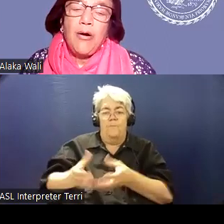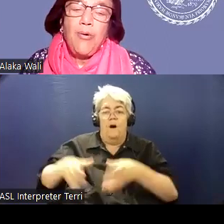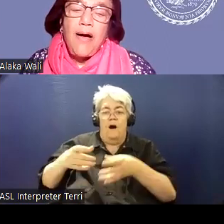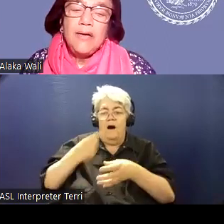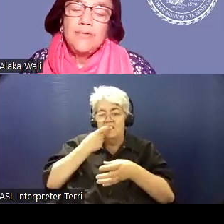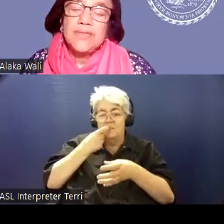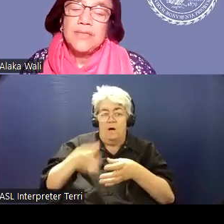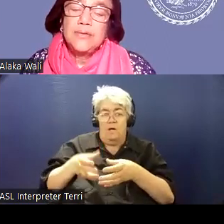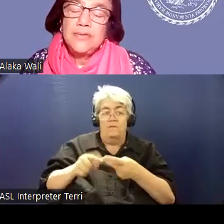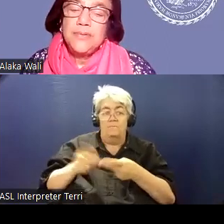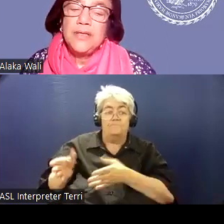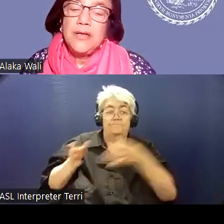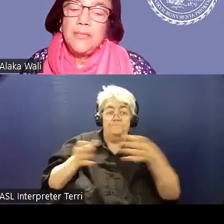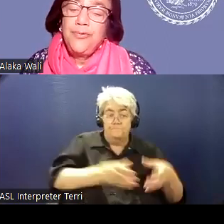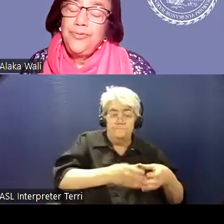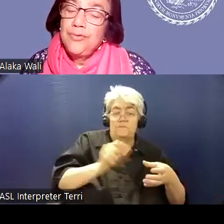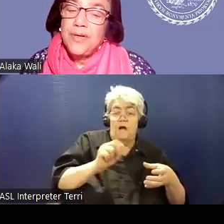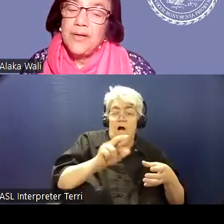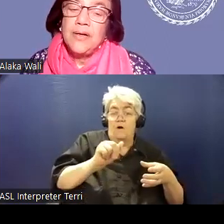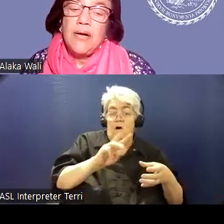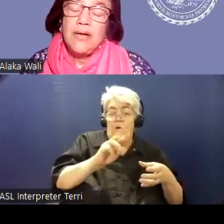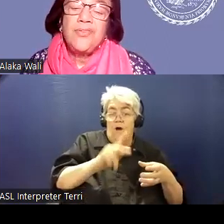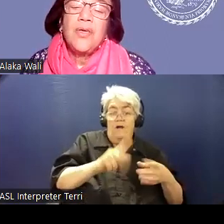by Arawak, who was a two-spirit. They're both